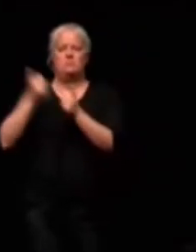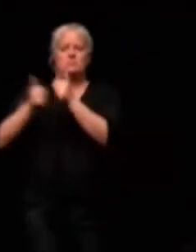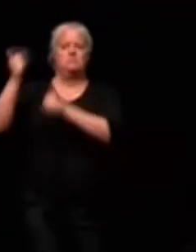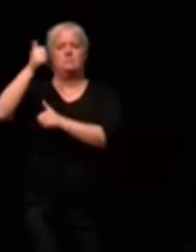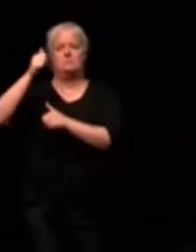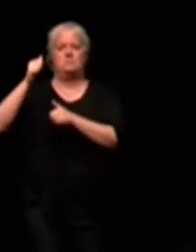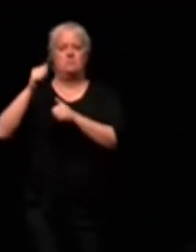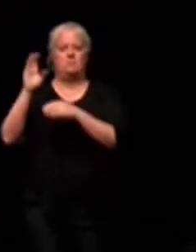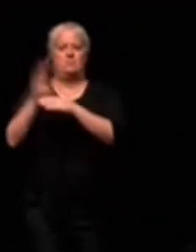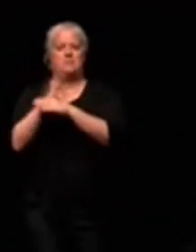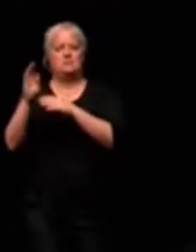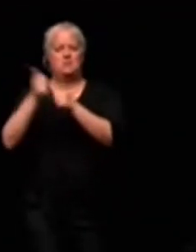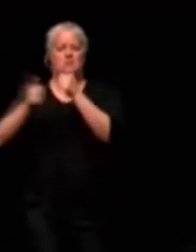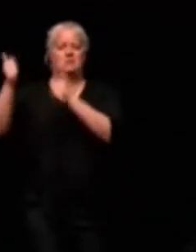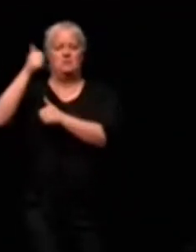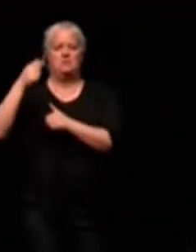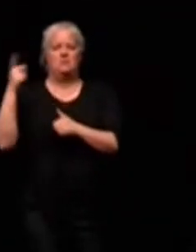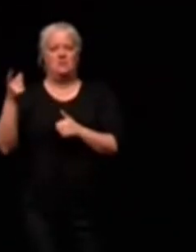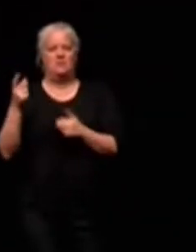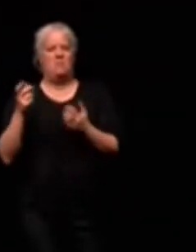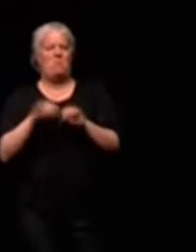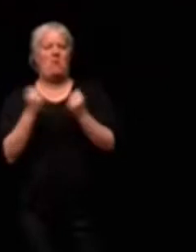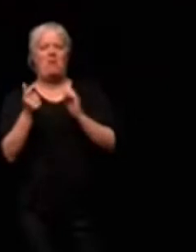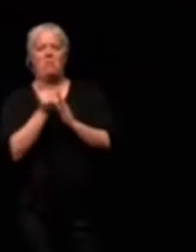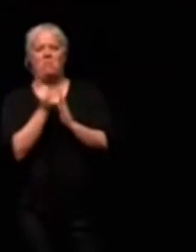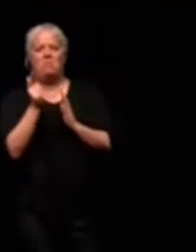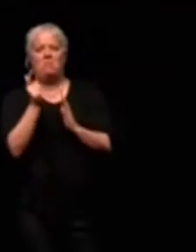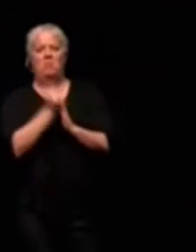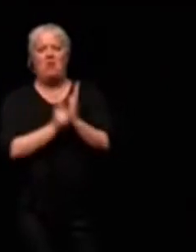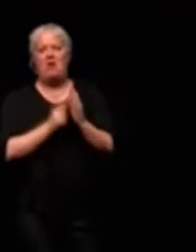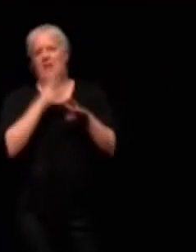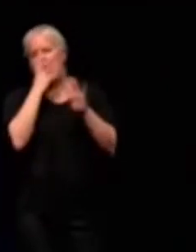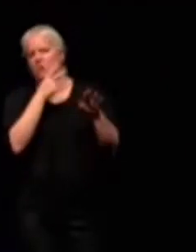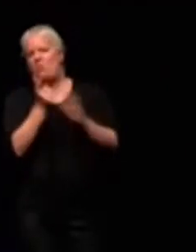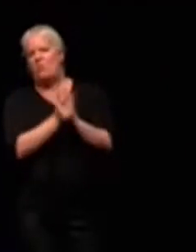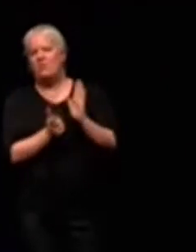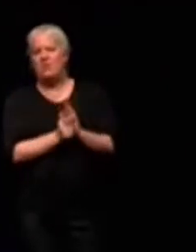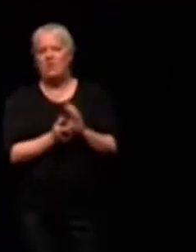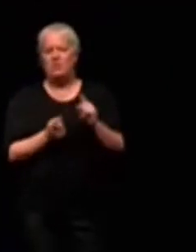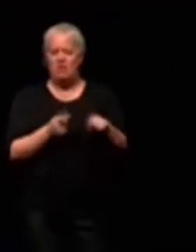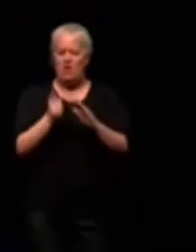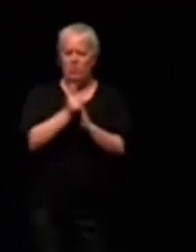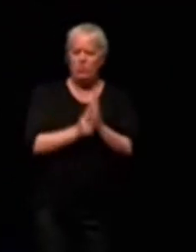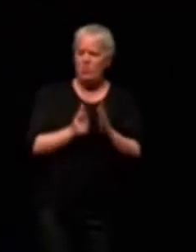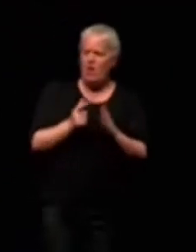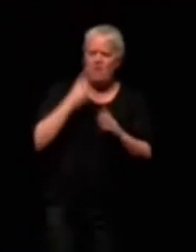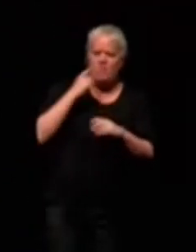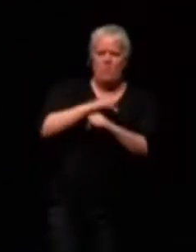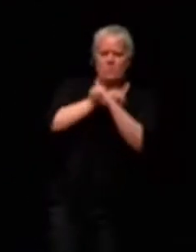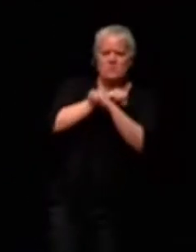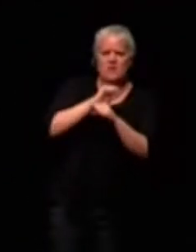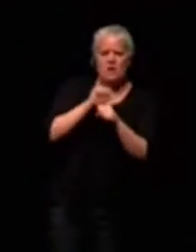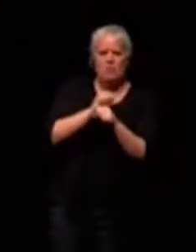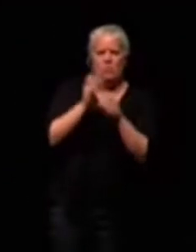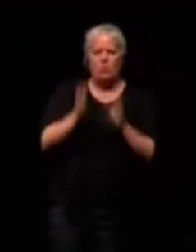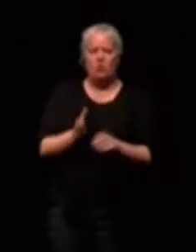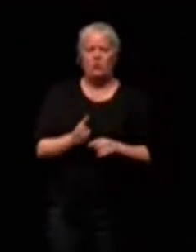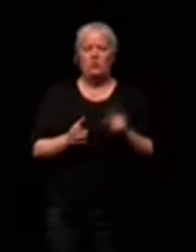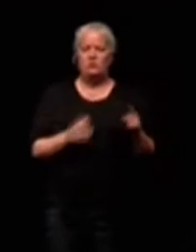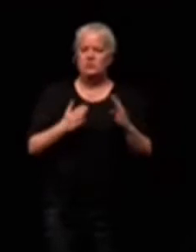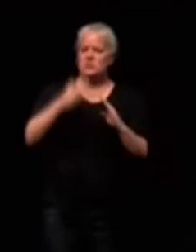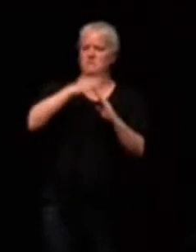designed to protect workers. And she is exactly the kind of advocate that we need as this state's top